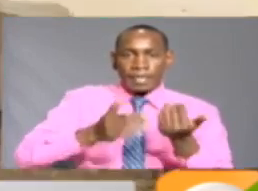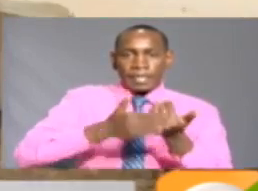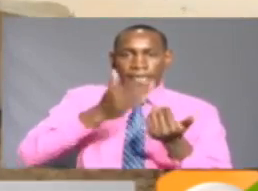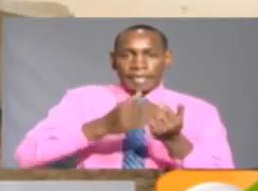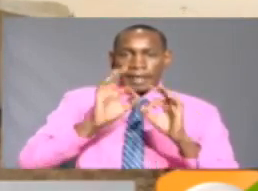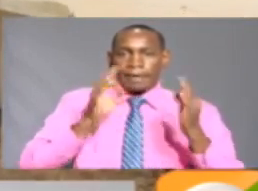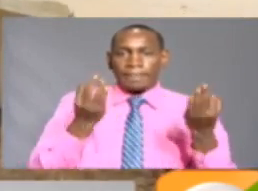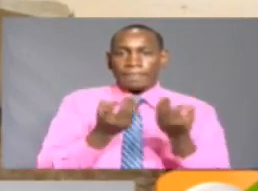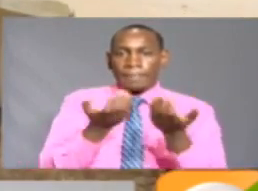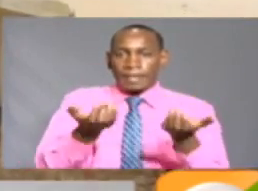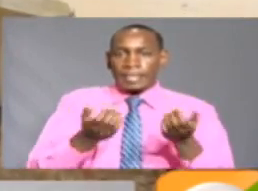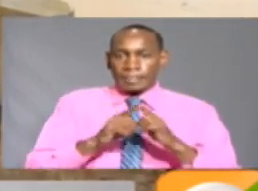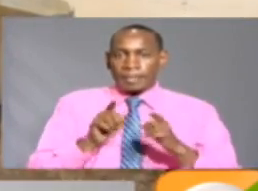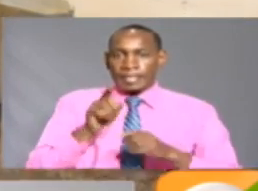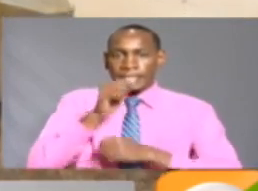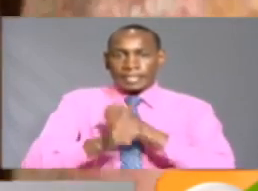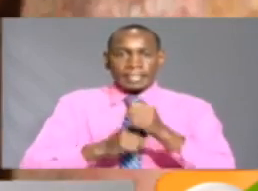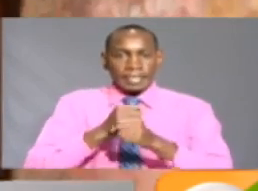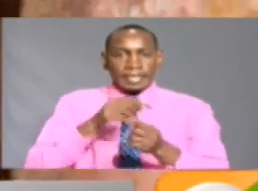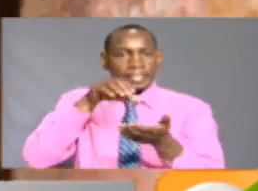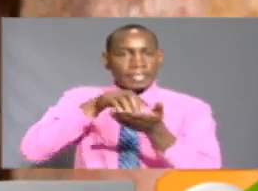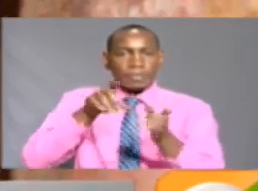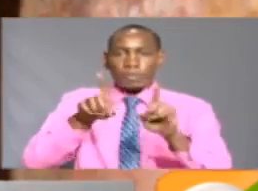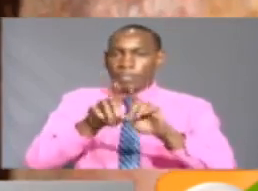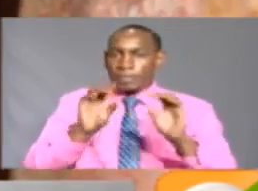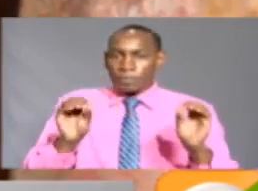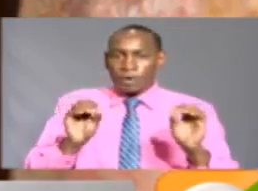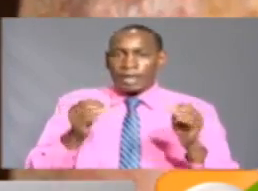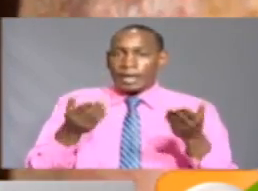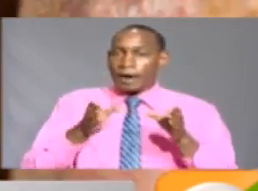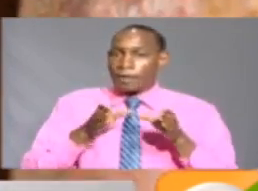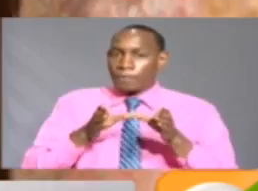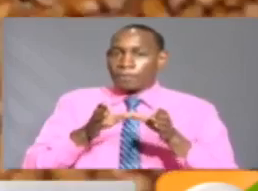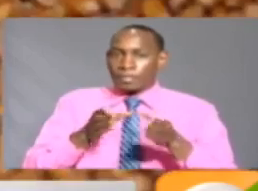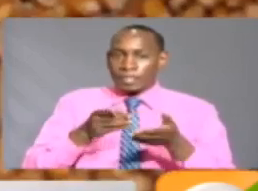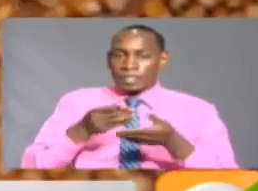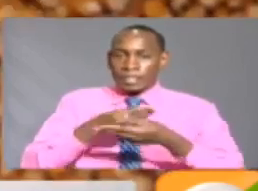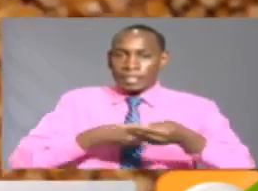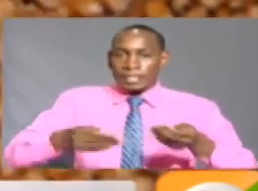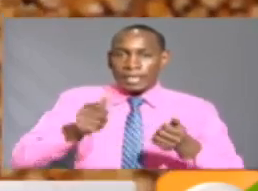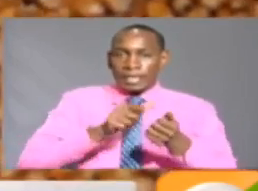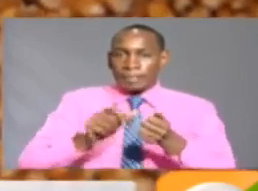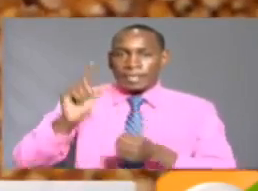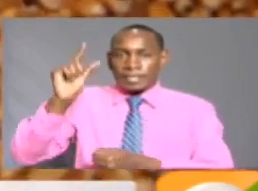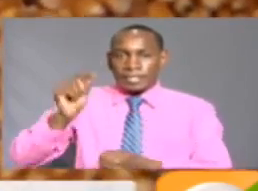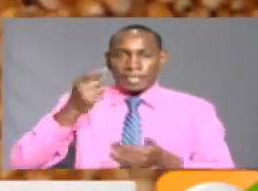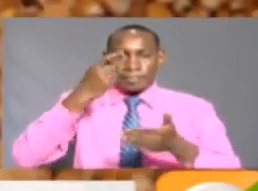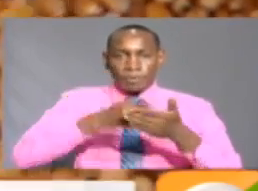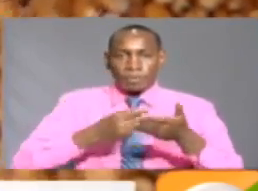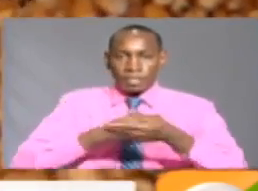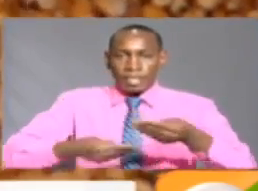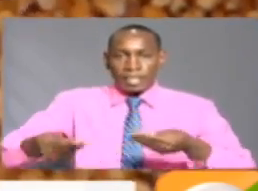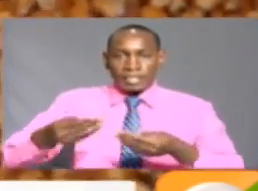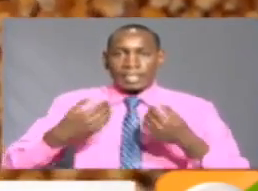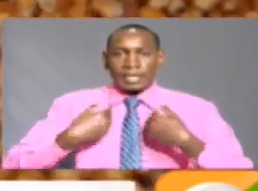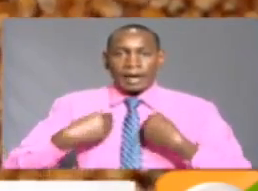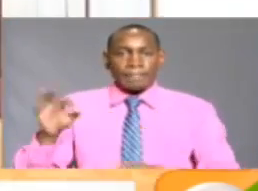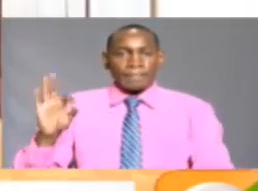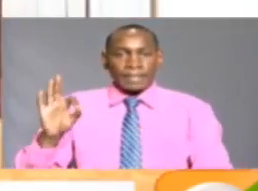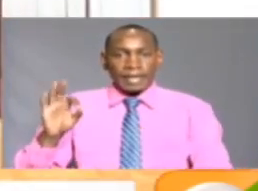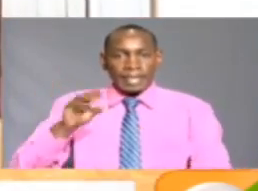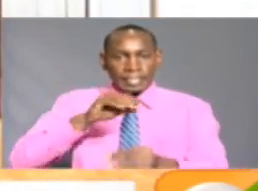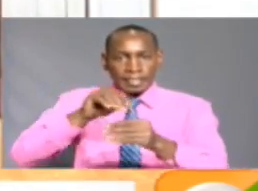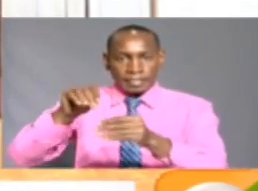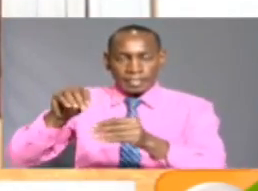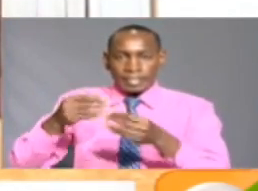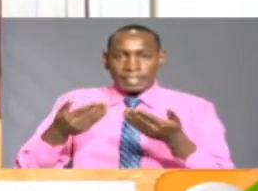needs. However, this year that might not be the case as he will be forced to sell maize at a cheaper price in exchange for fertilizer. Saizi